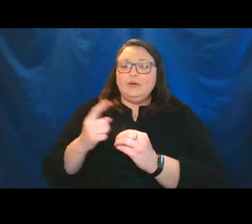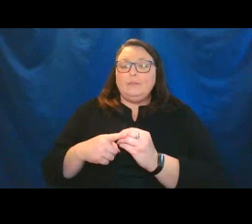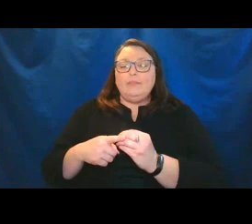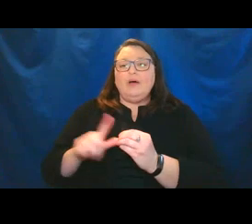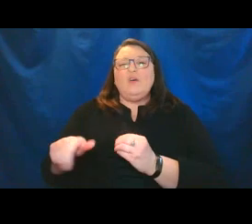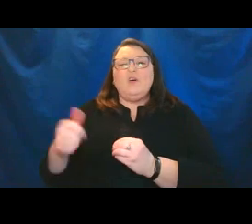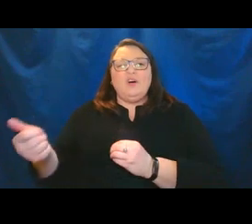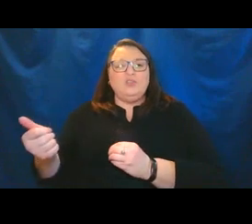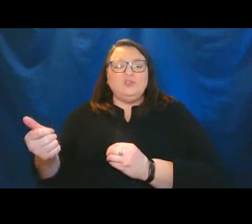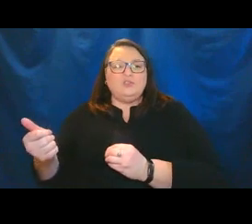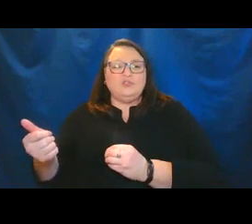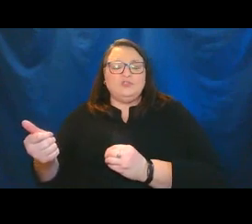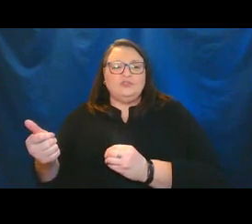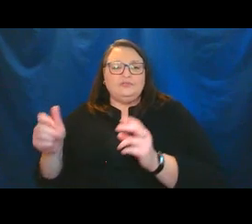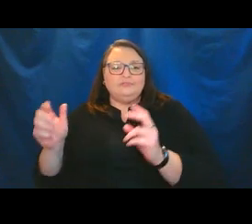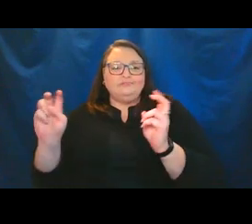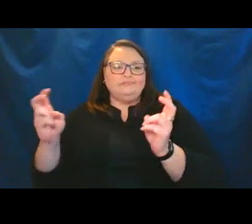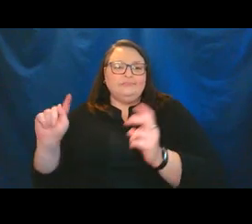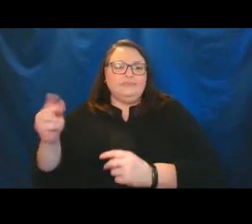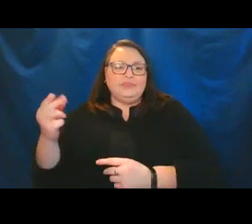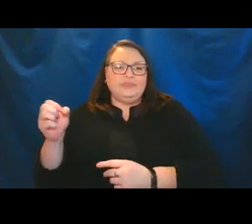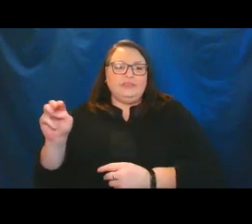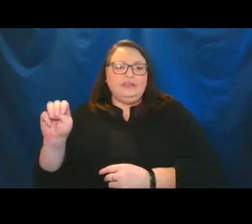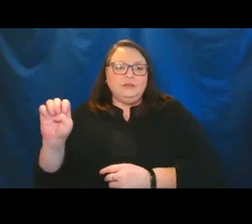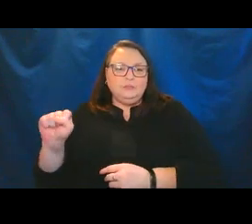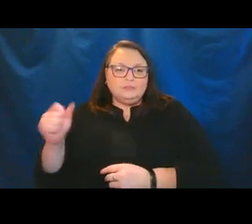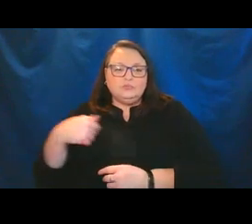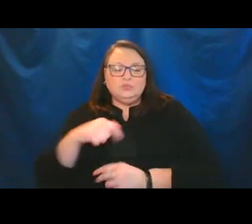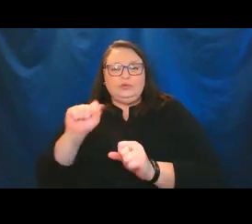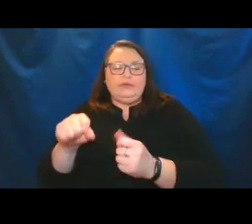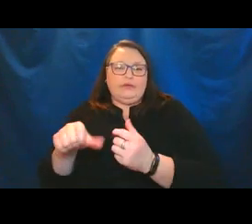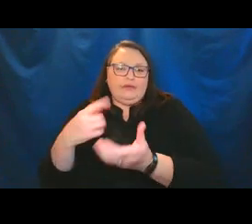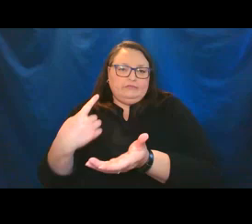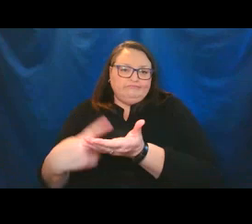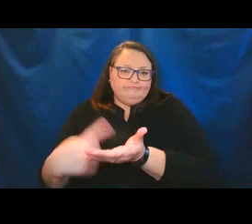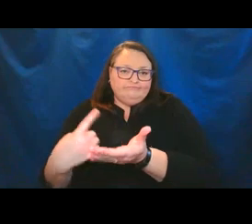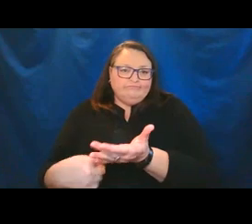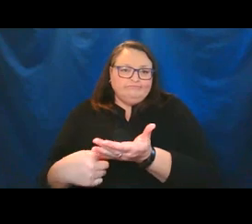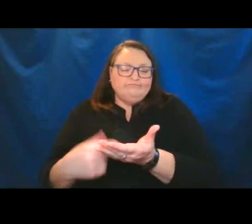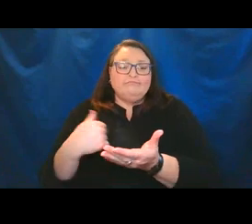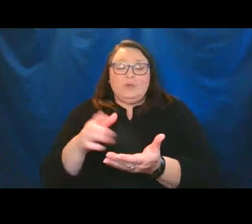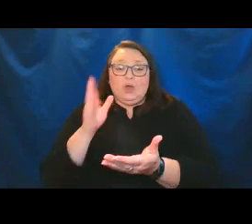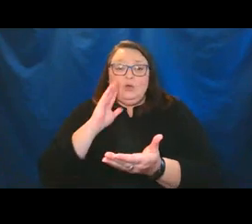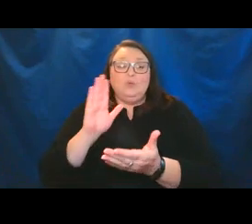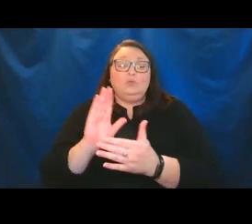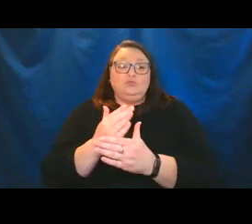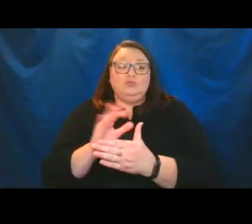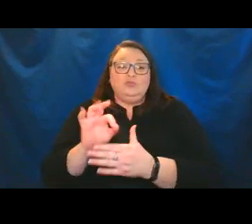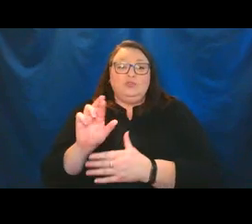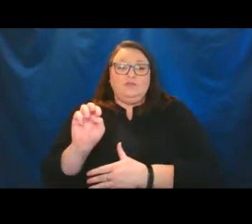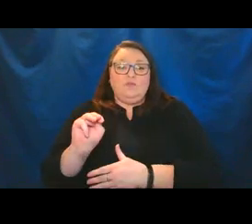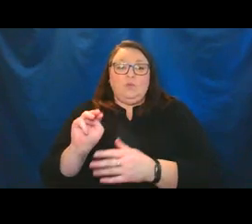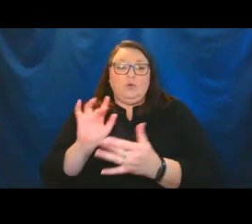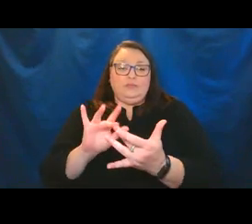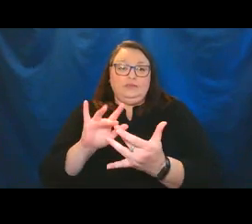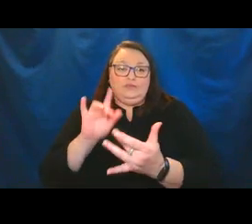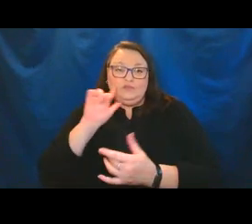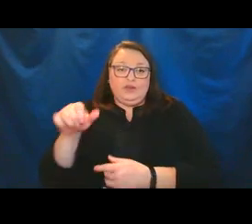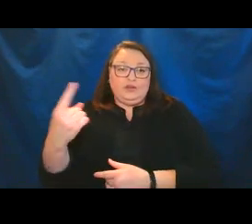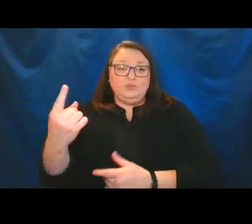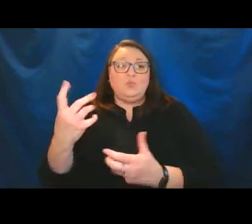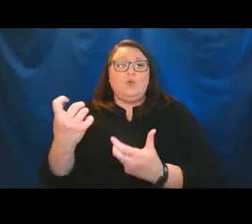other, like some potential themes we might be able to chat about. I'm going to go ahead and share that form link for anybody that would